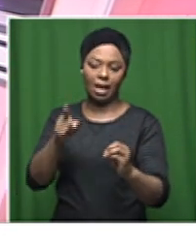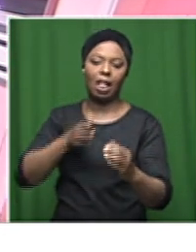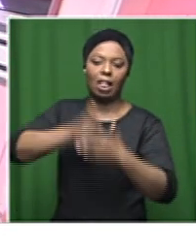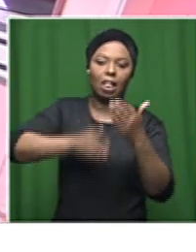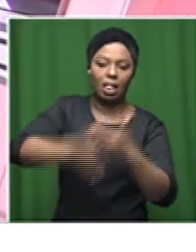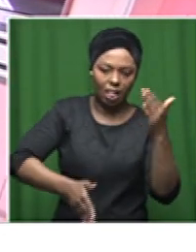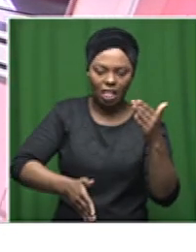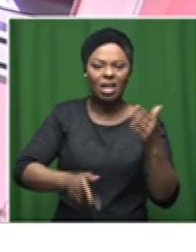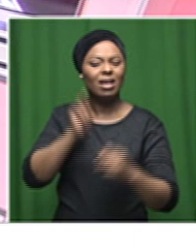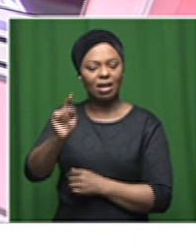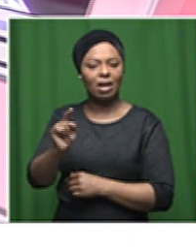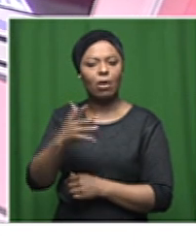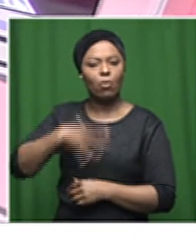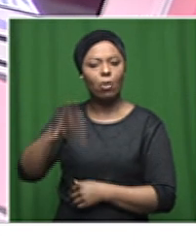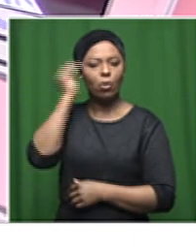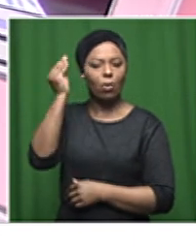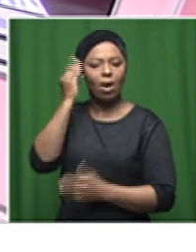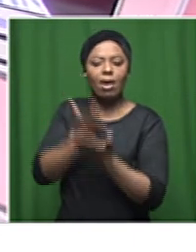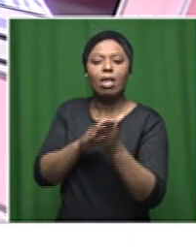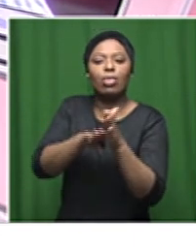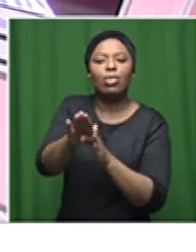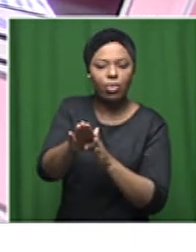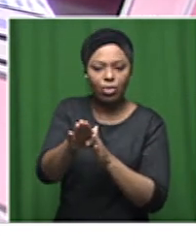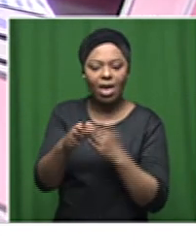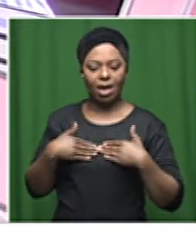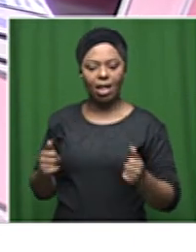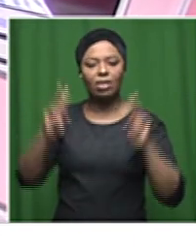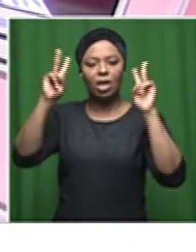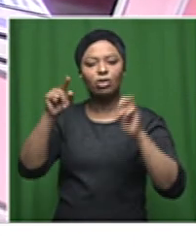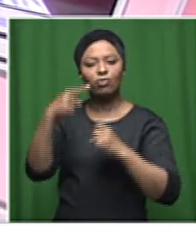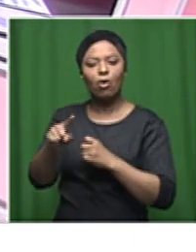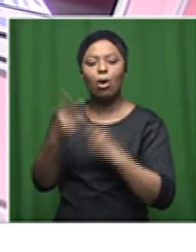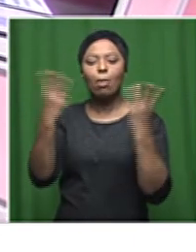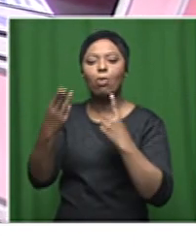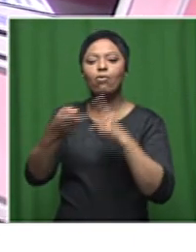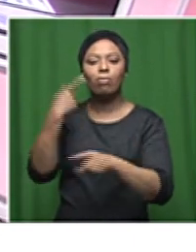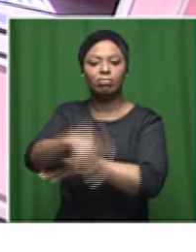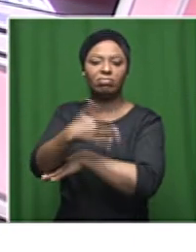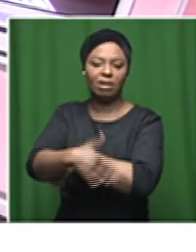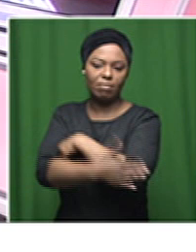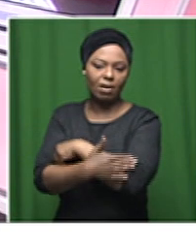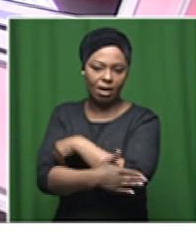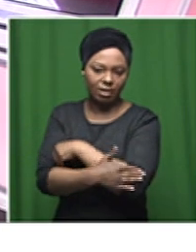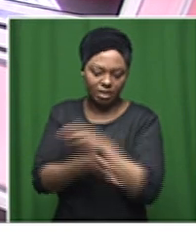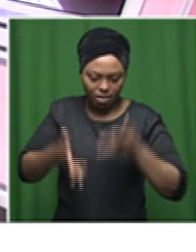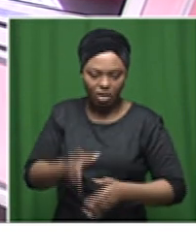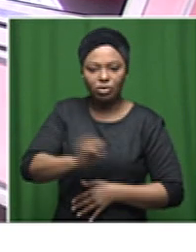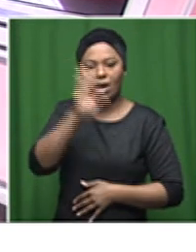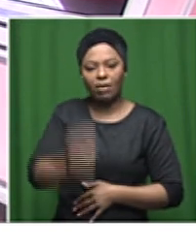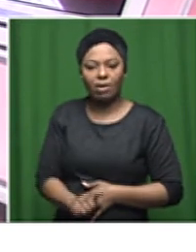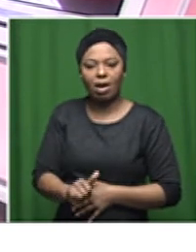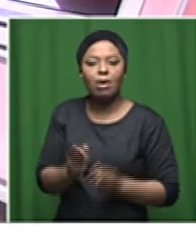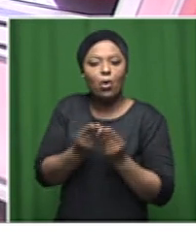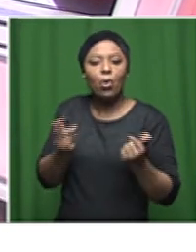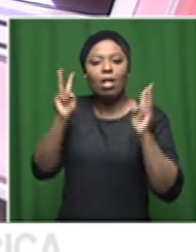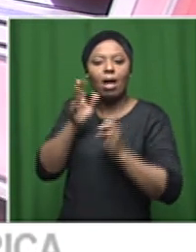better the plight of the refugees' situation, specifically medically in South Africa? Thank you for that